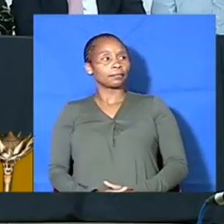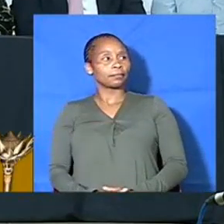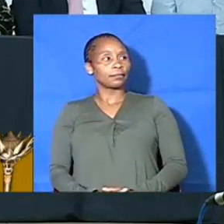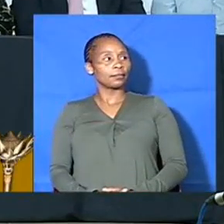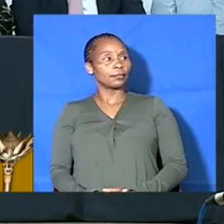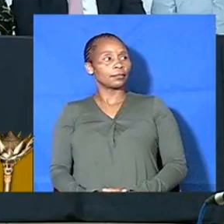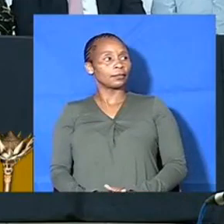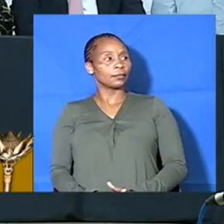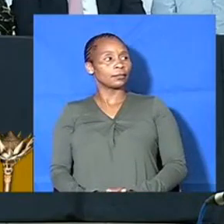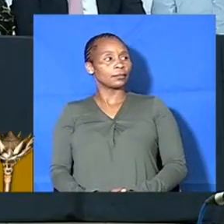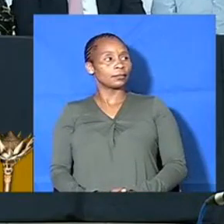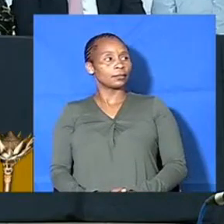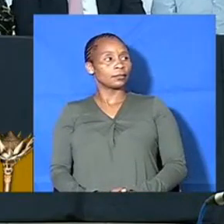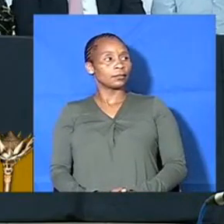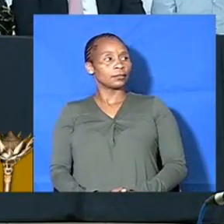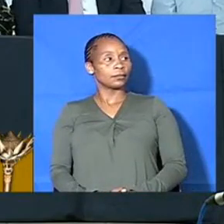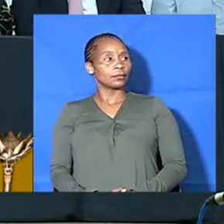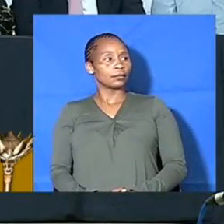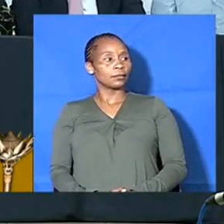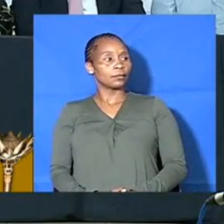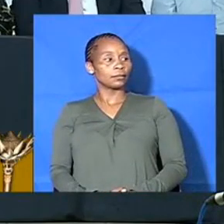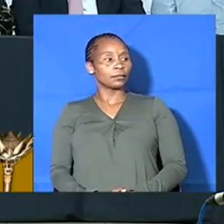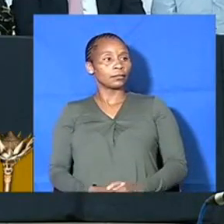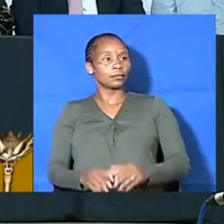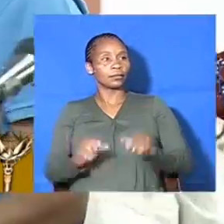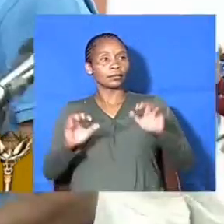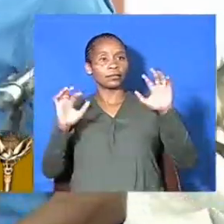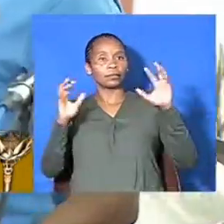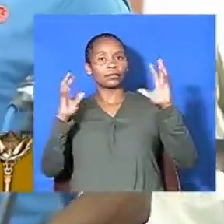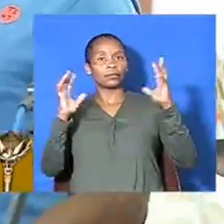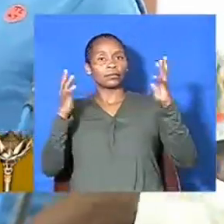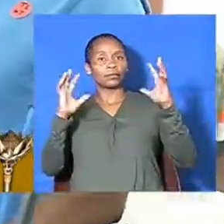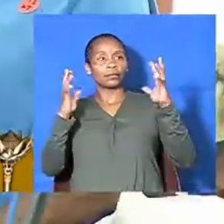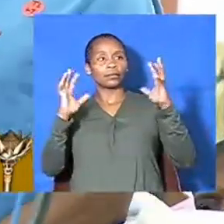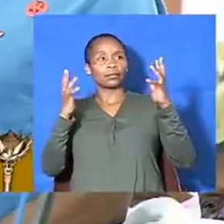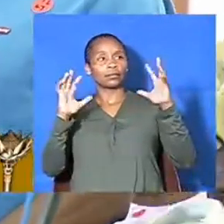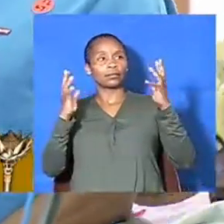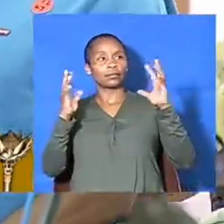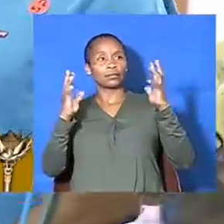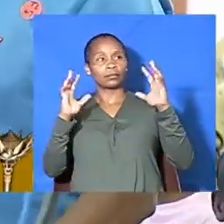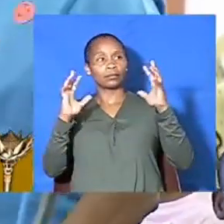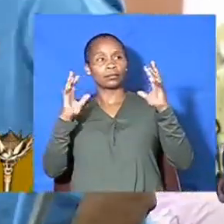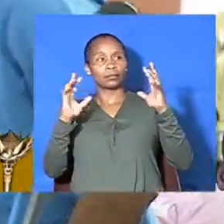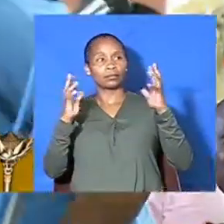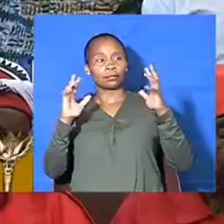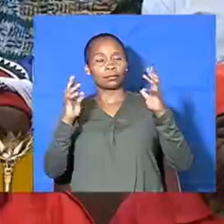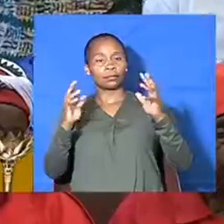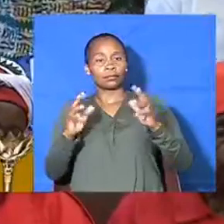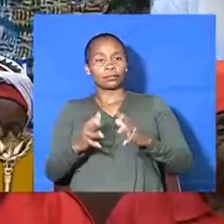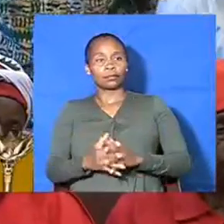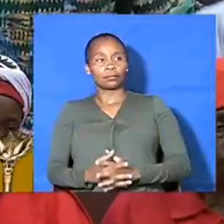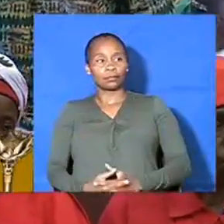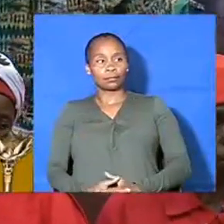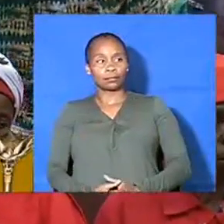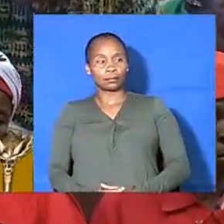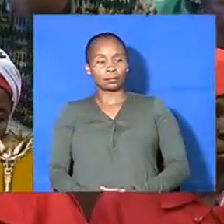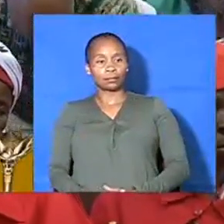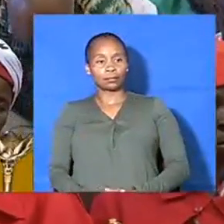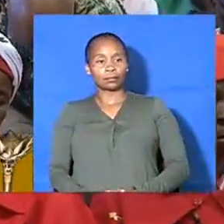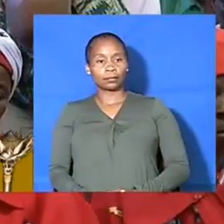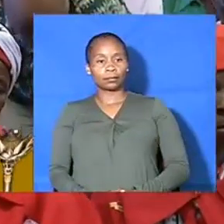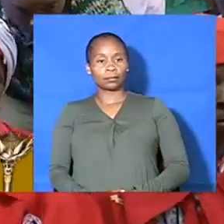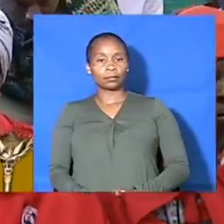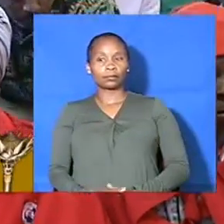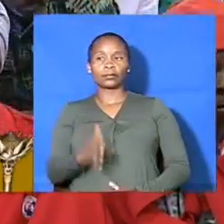ntšhe motho ka re ga phišo kae ge go diega eng bjale-bjale re amogelegile ke re amogela ke ramotse wa rena o re